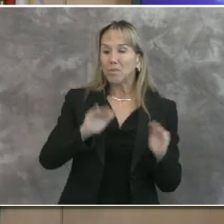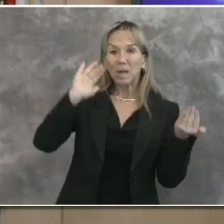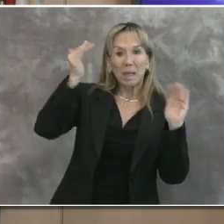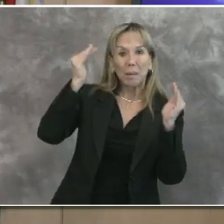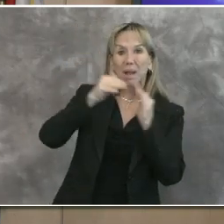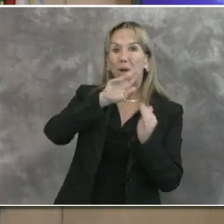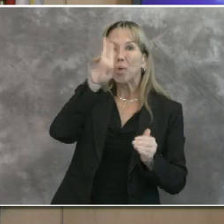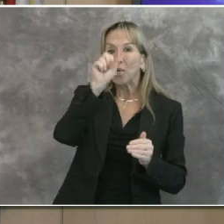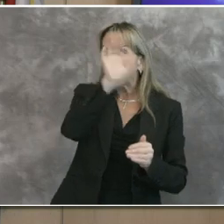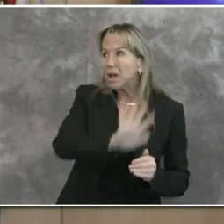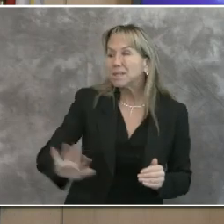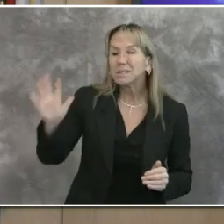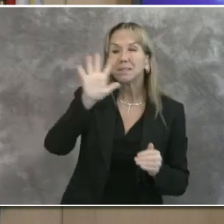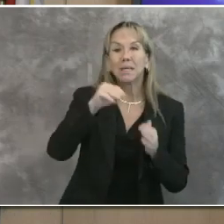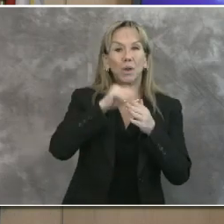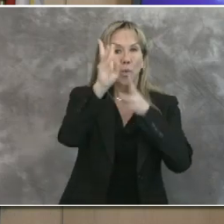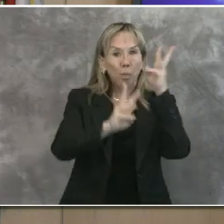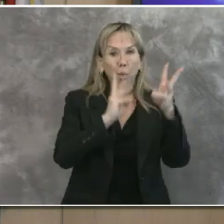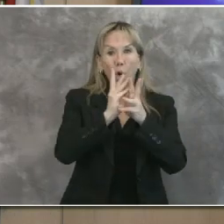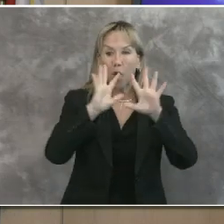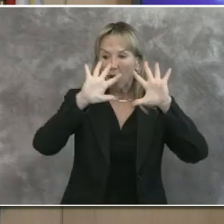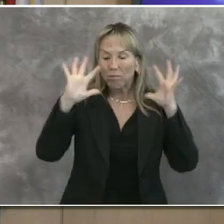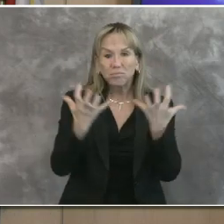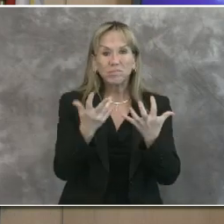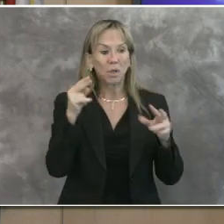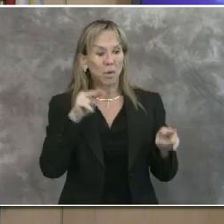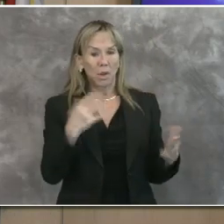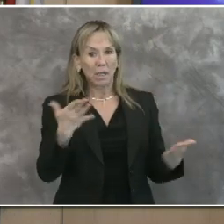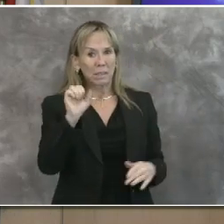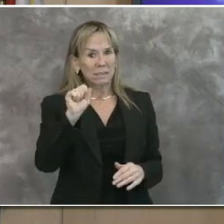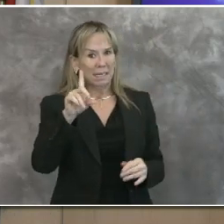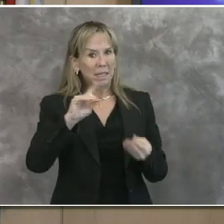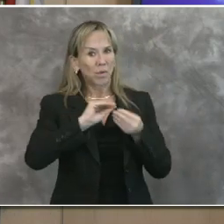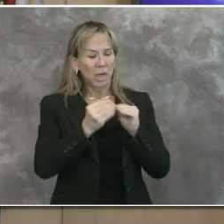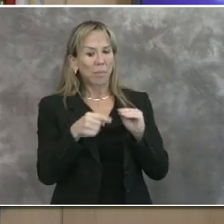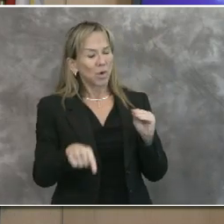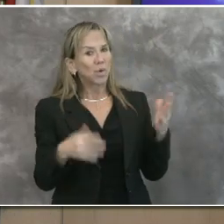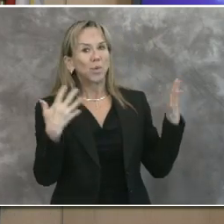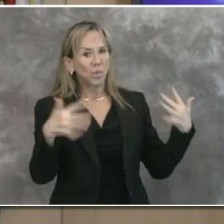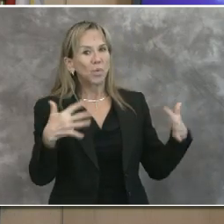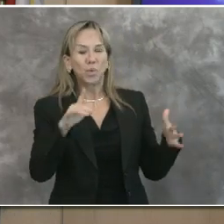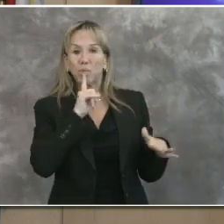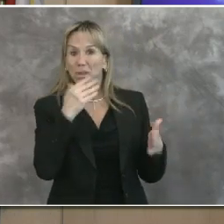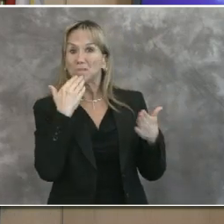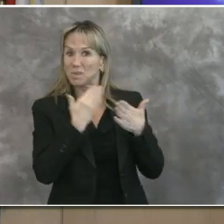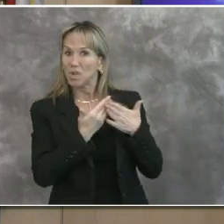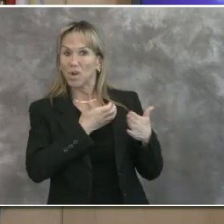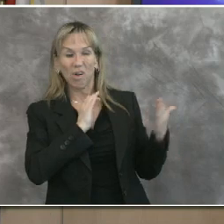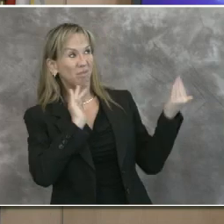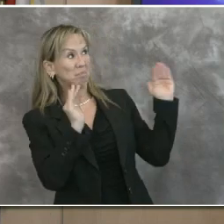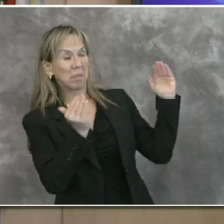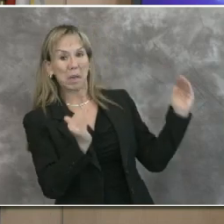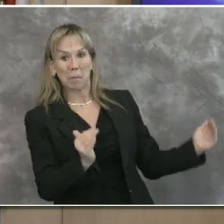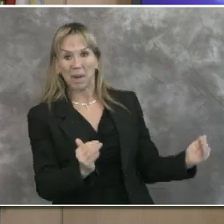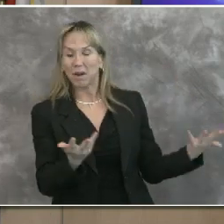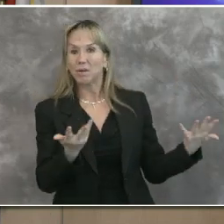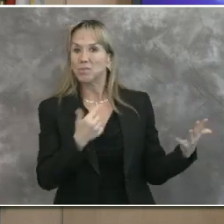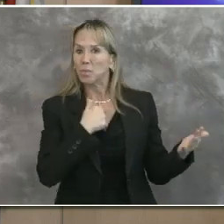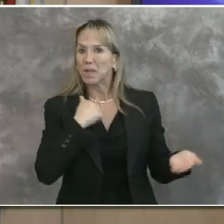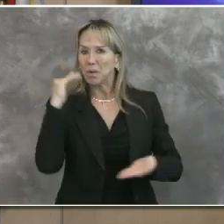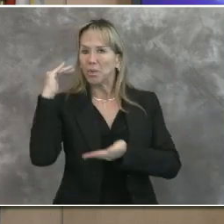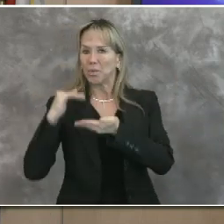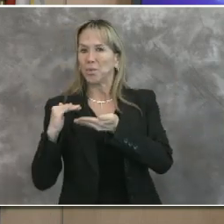of America and the world, and the impact on our healthcare system has been manageable. Again, a marked and stark difference between other